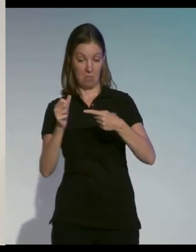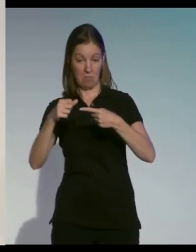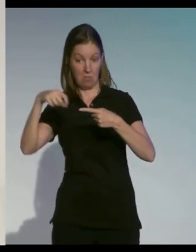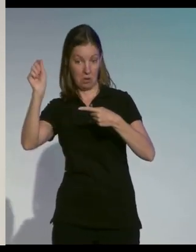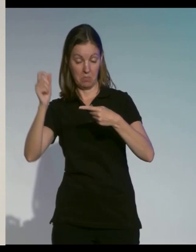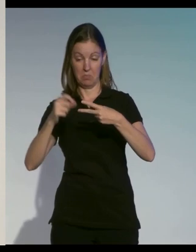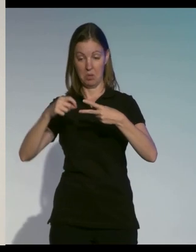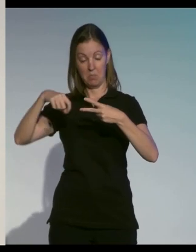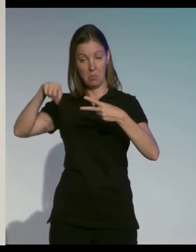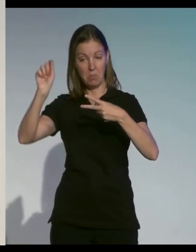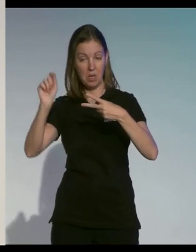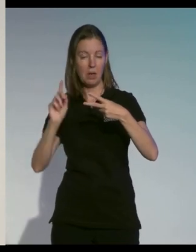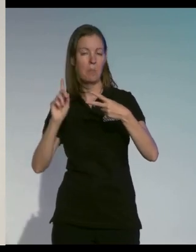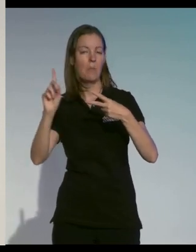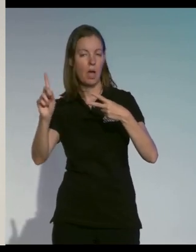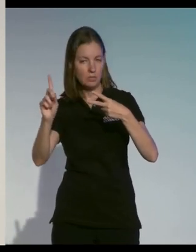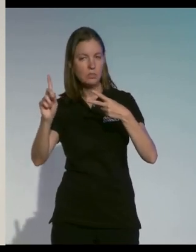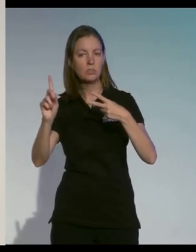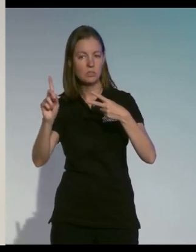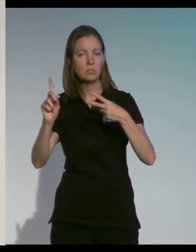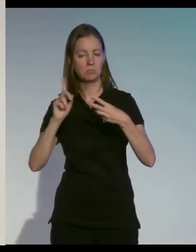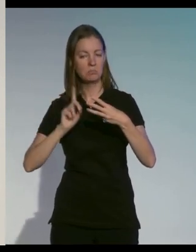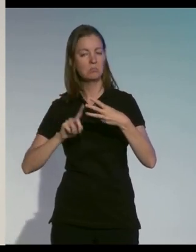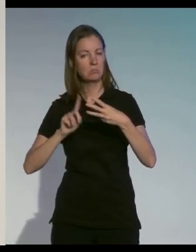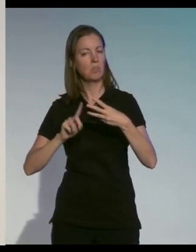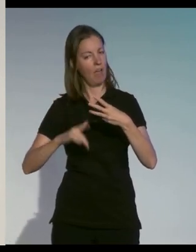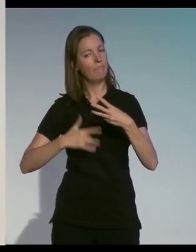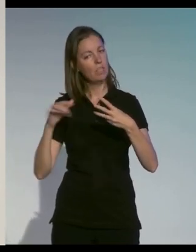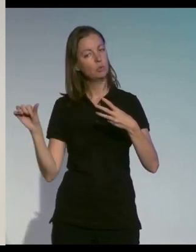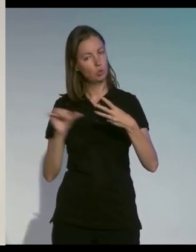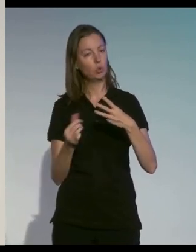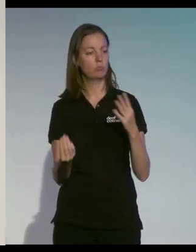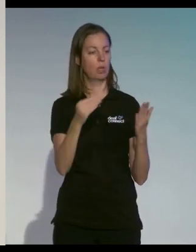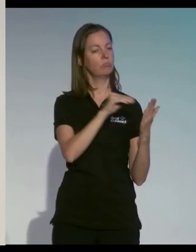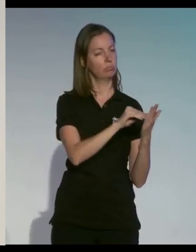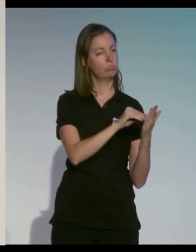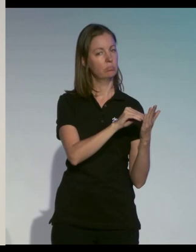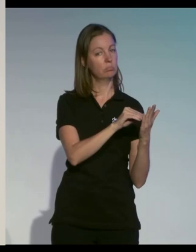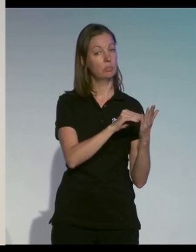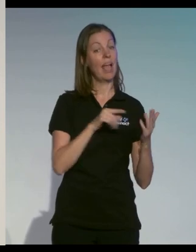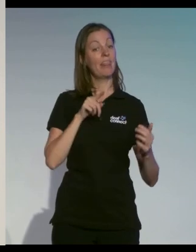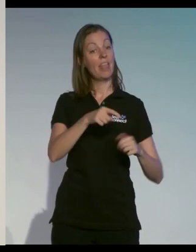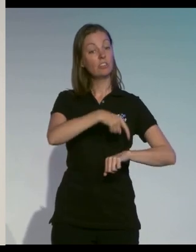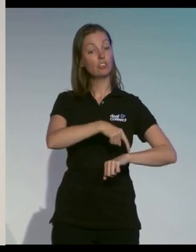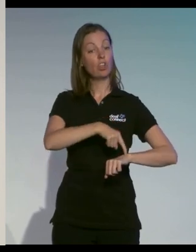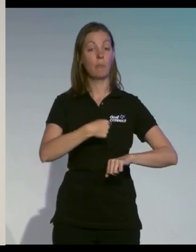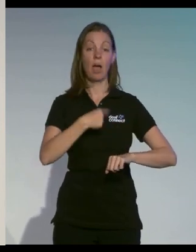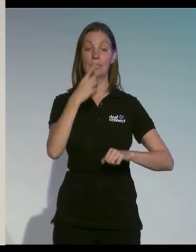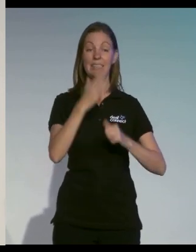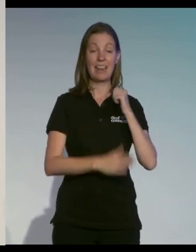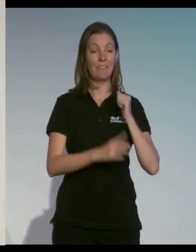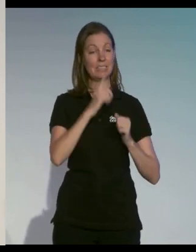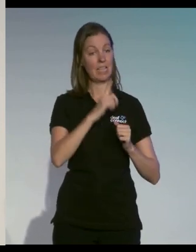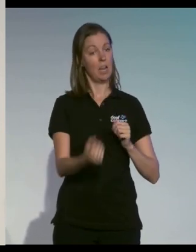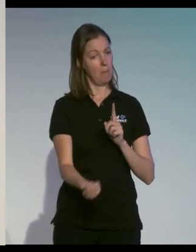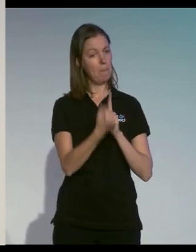program, but I do feel that this should be on. I never at that stage said, this